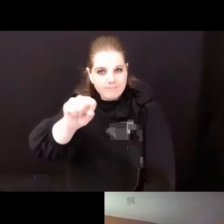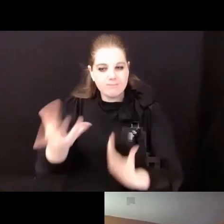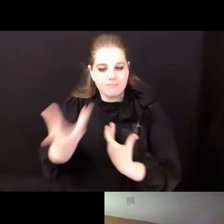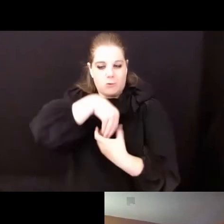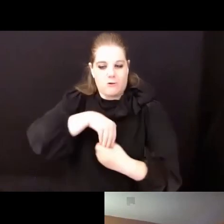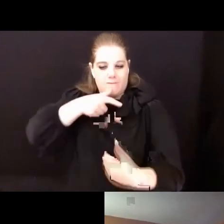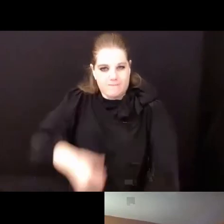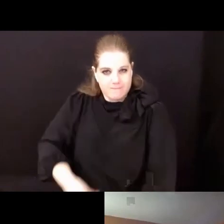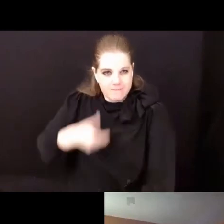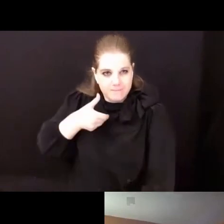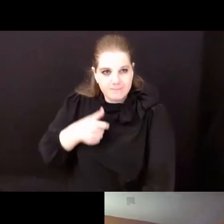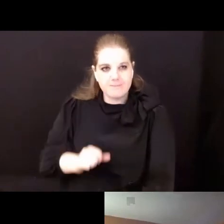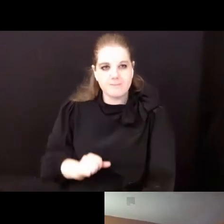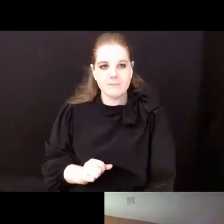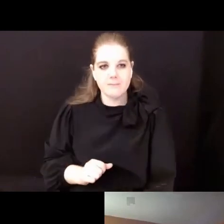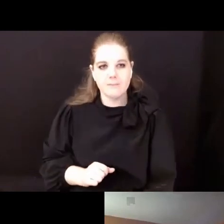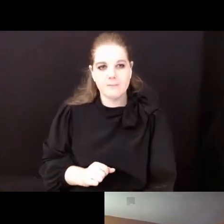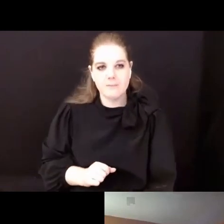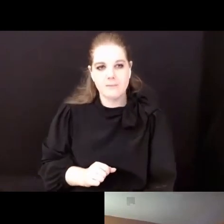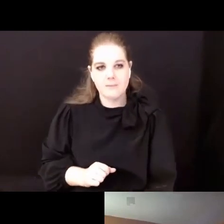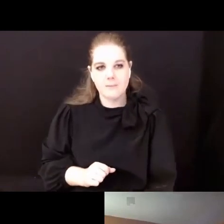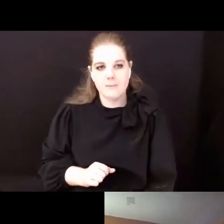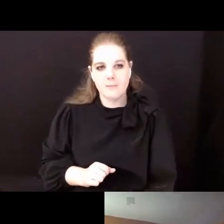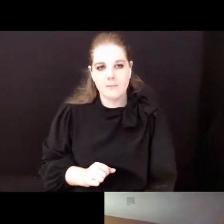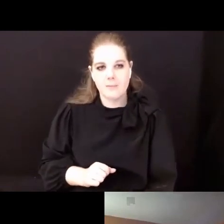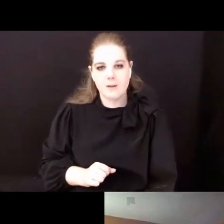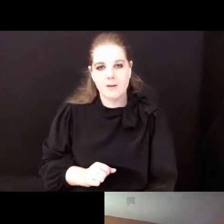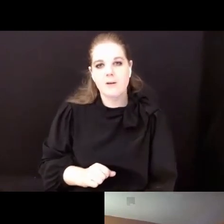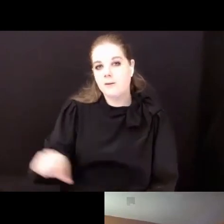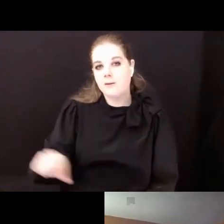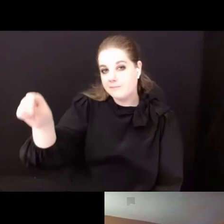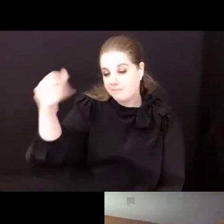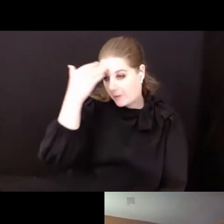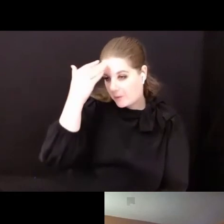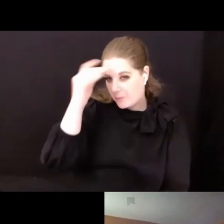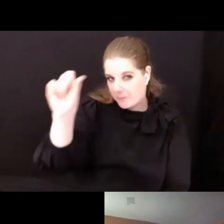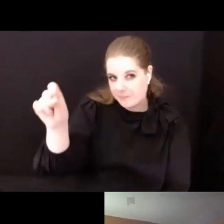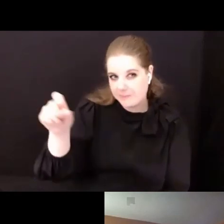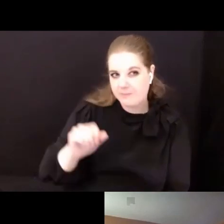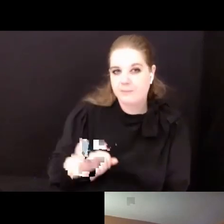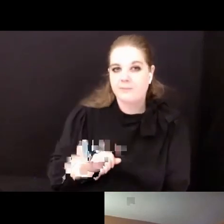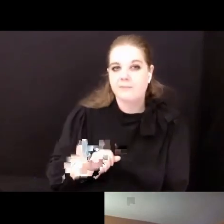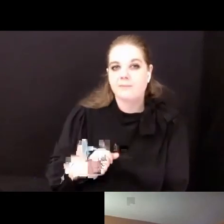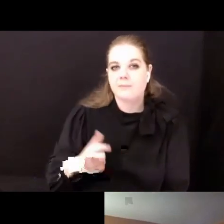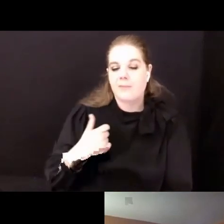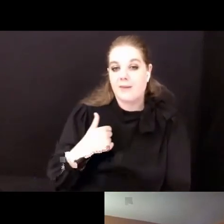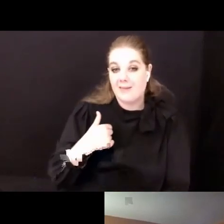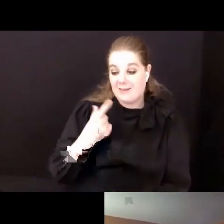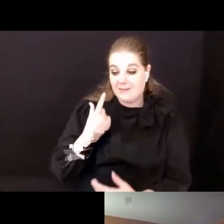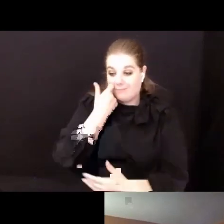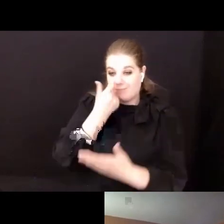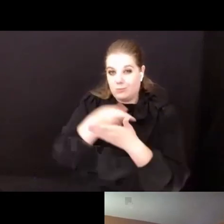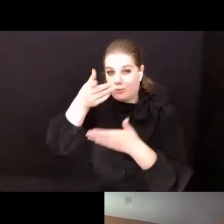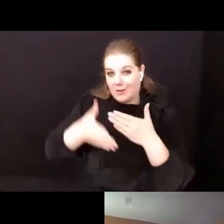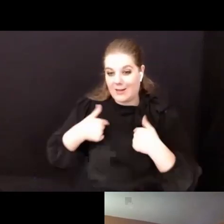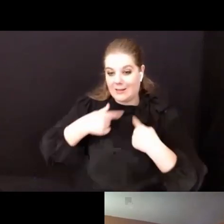that's perfectly okay. Yeah, I know. I really struggled this weekend putting